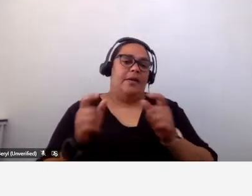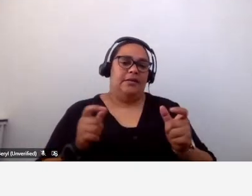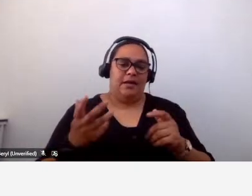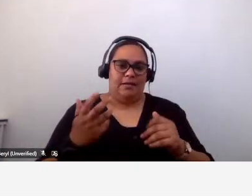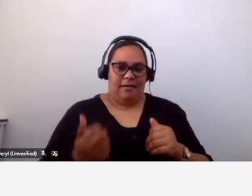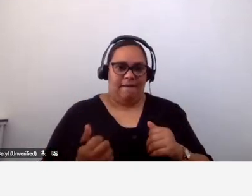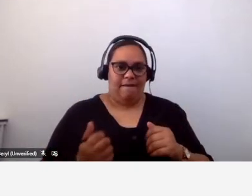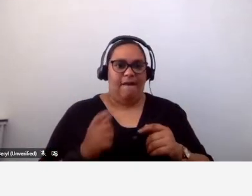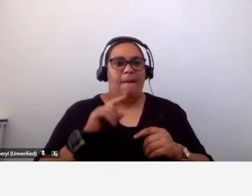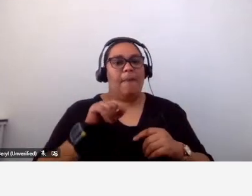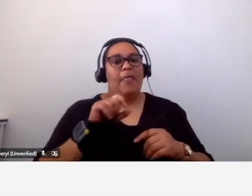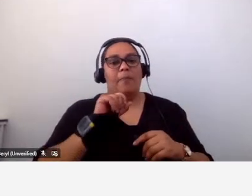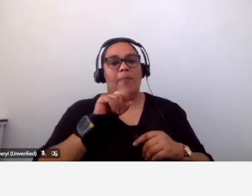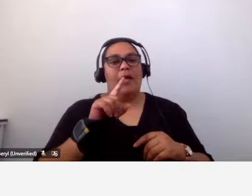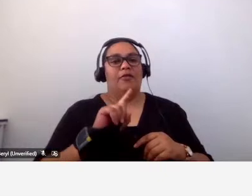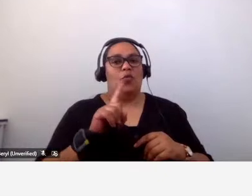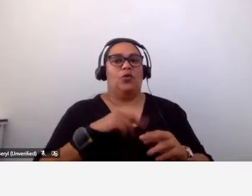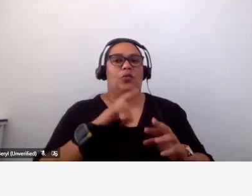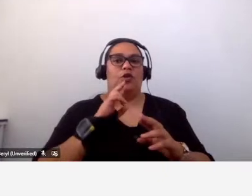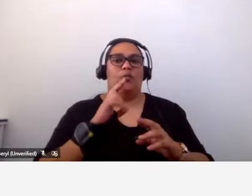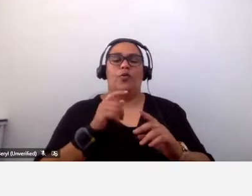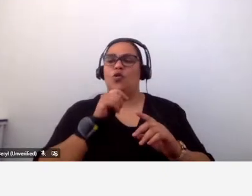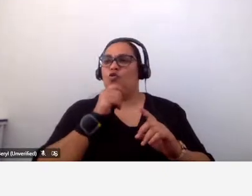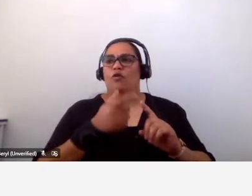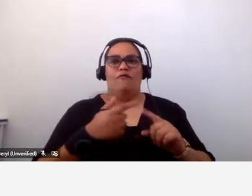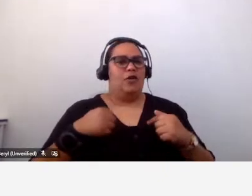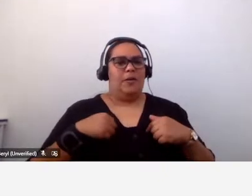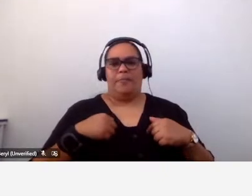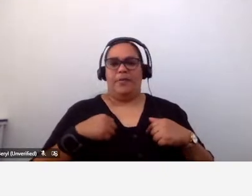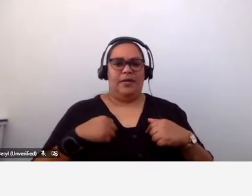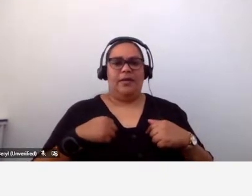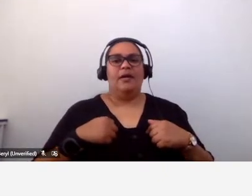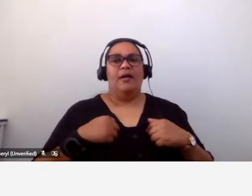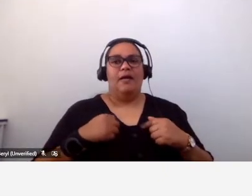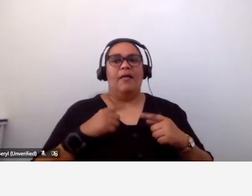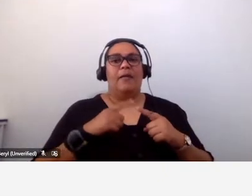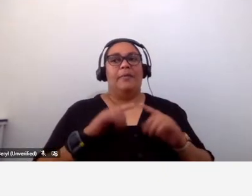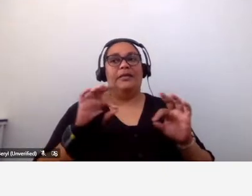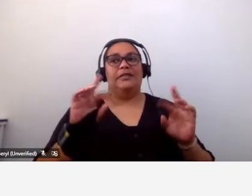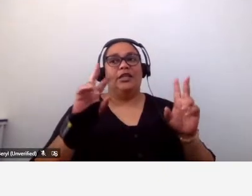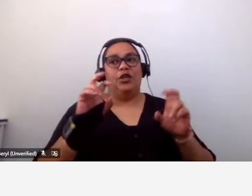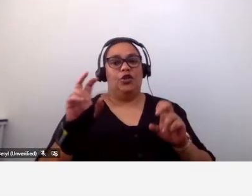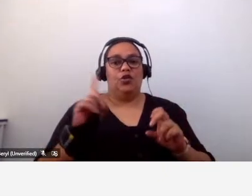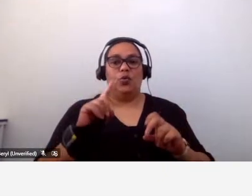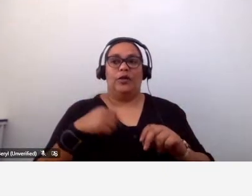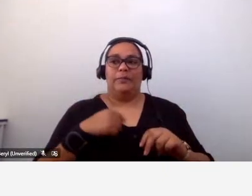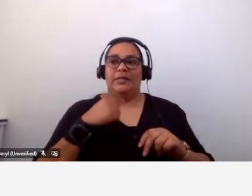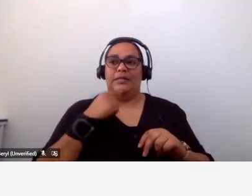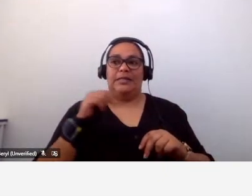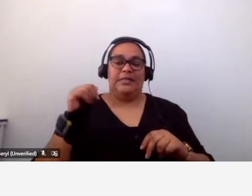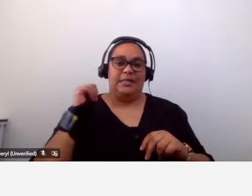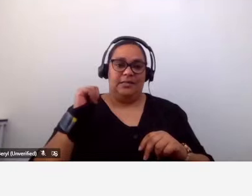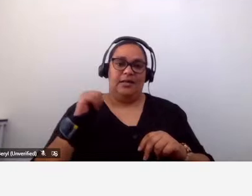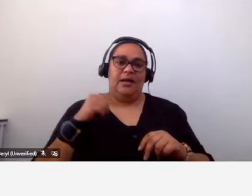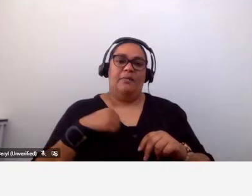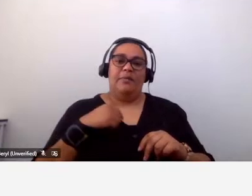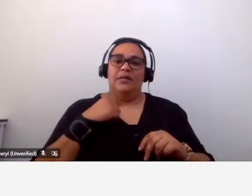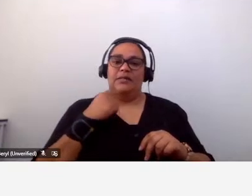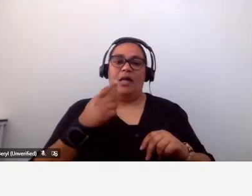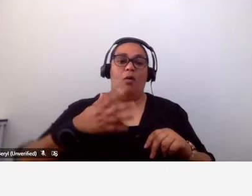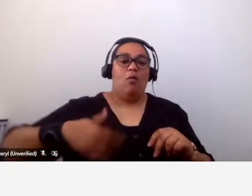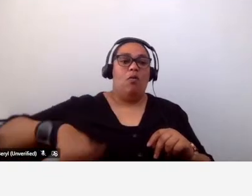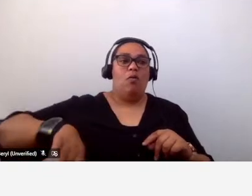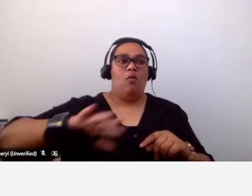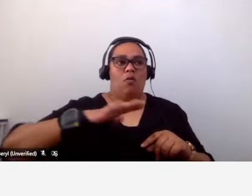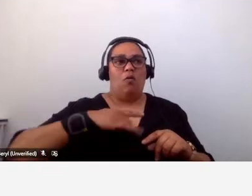And then that's what was actually reported, not by me. And this issue, what I've said yesterday, I've said all of us we